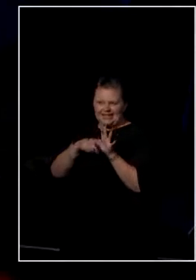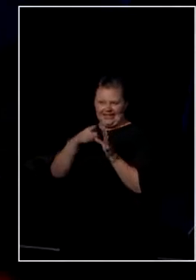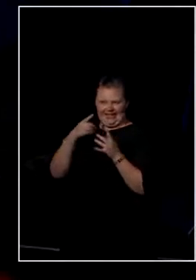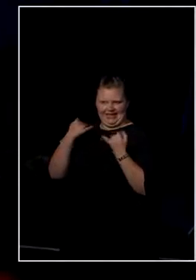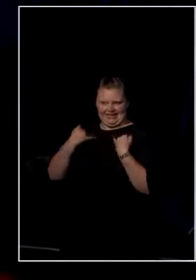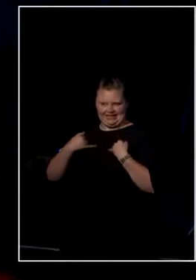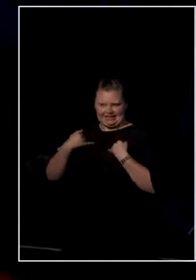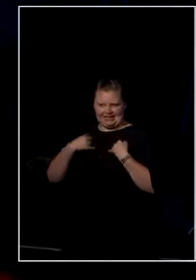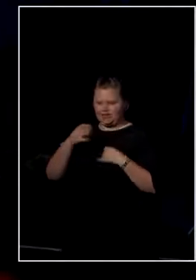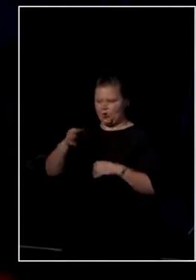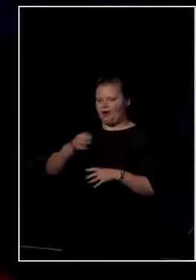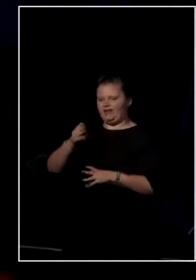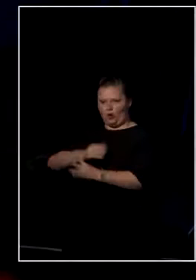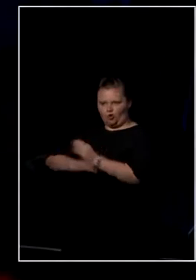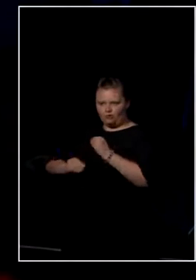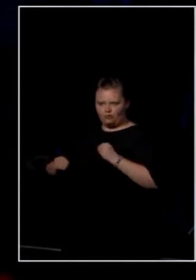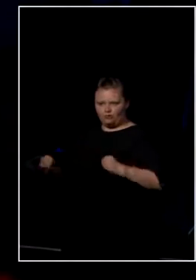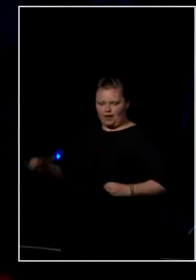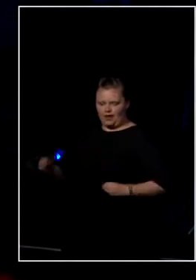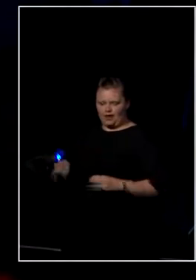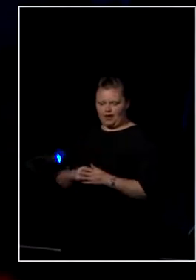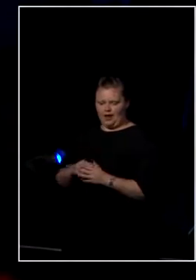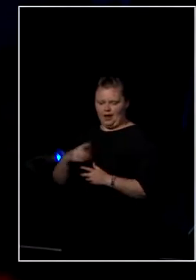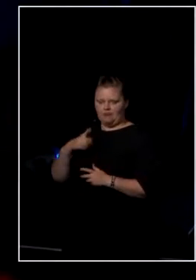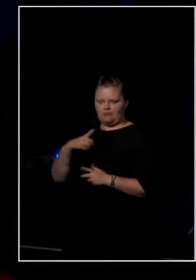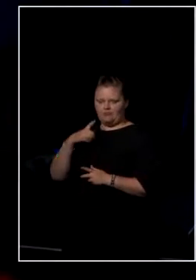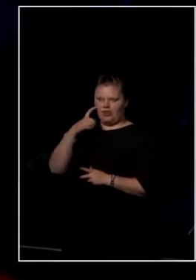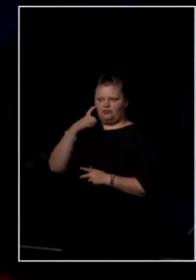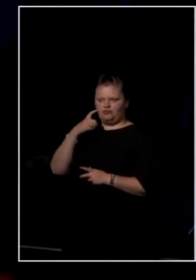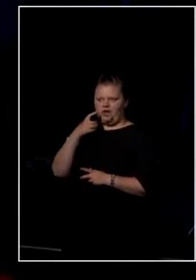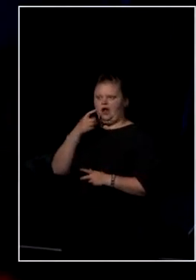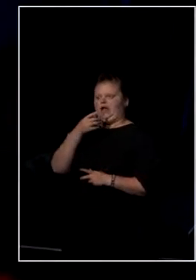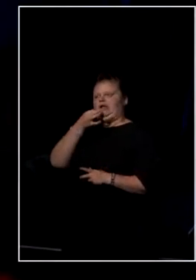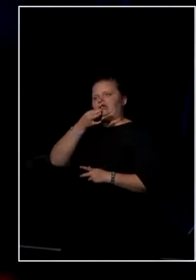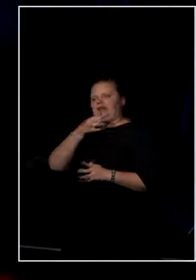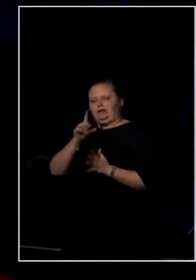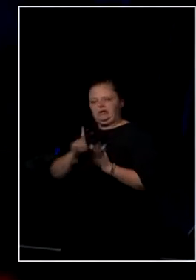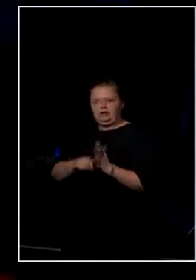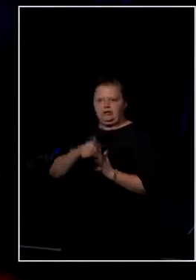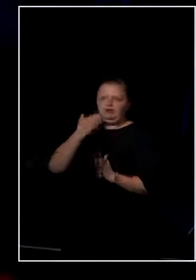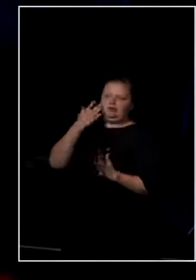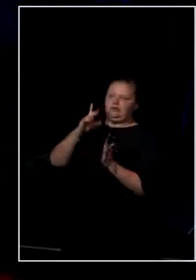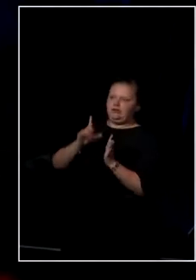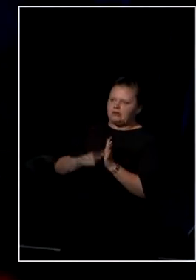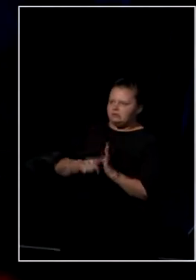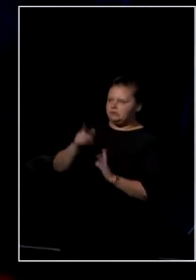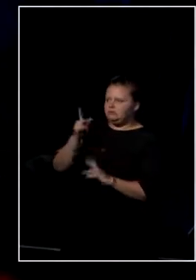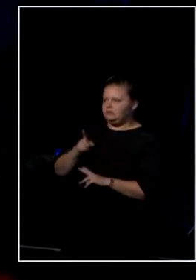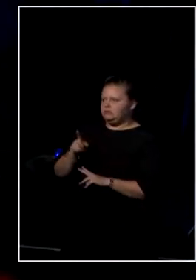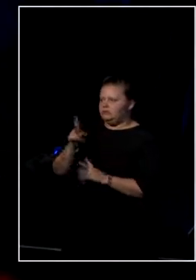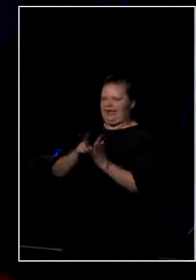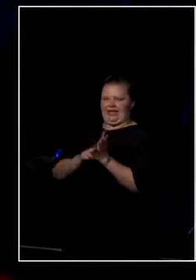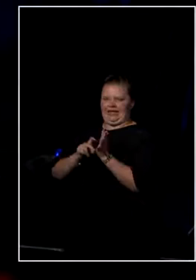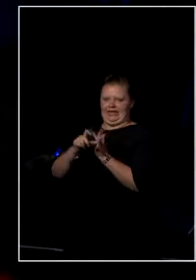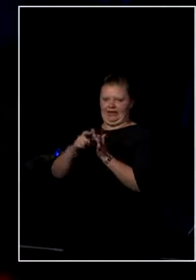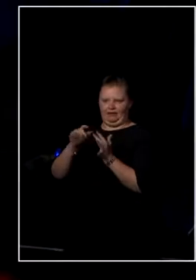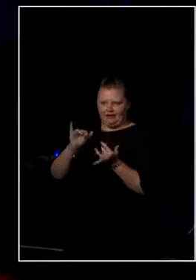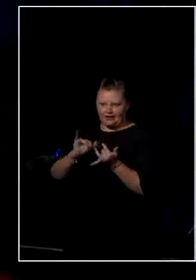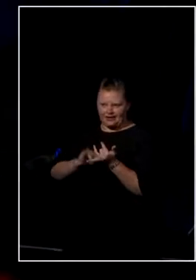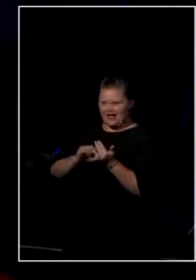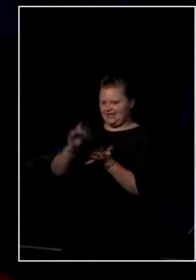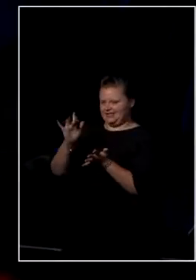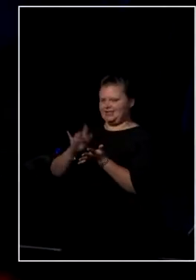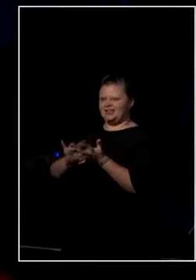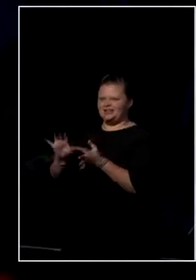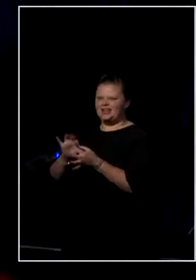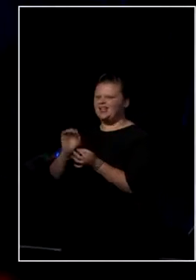transplant. But because I tried to do that a few times, every time I tried to do that with NDIS and stuff and Centrelink, they